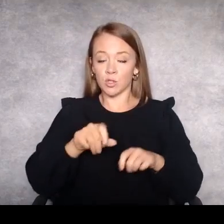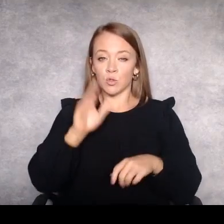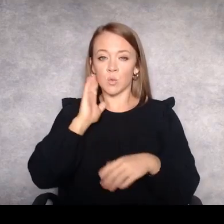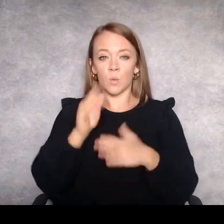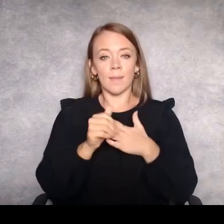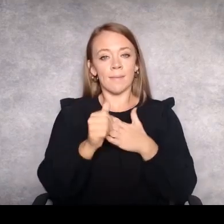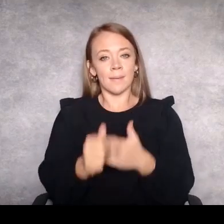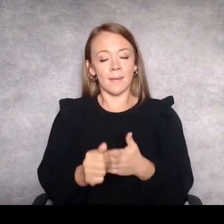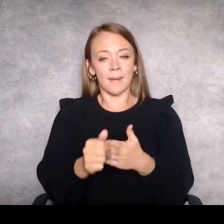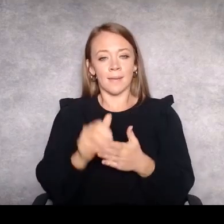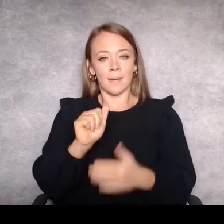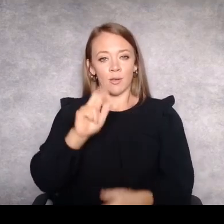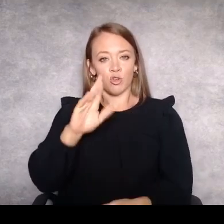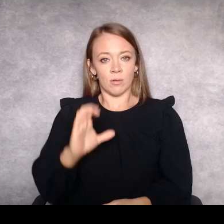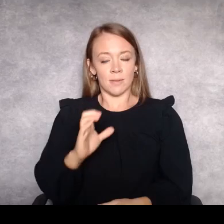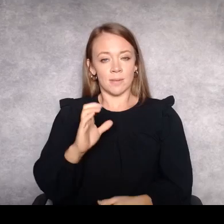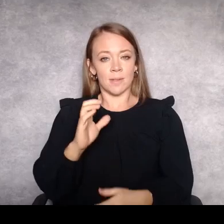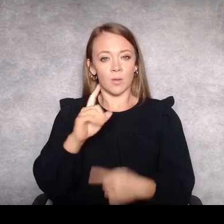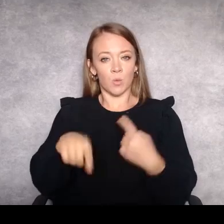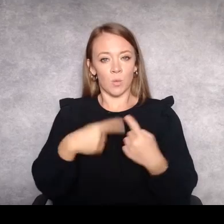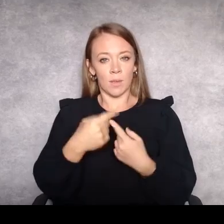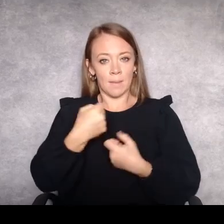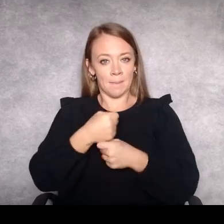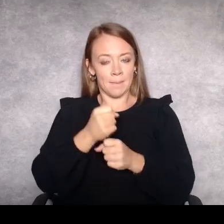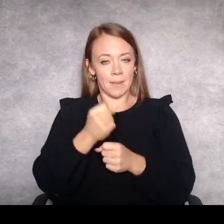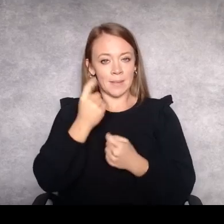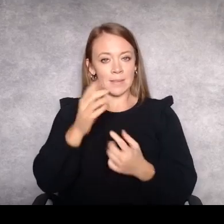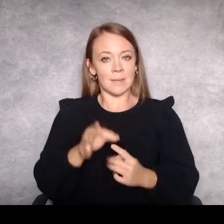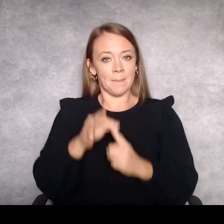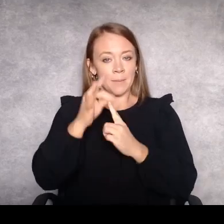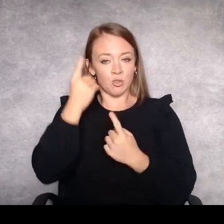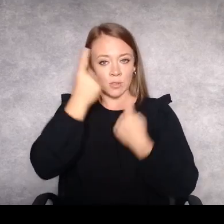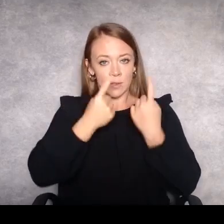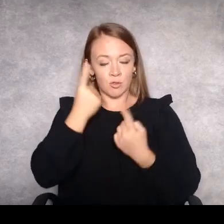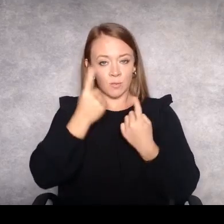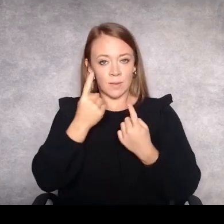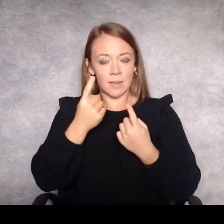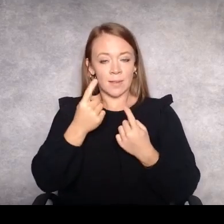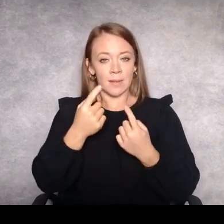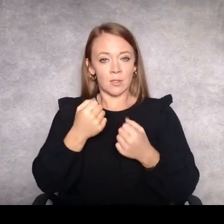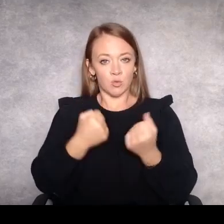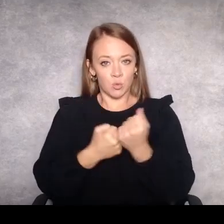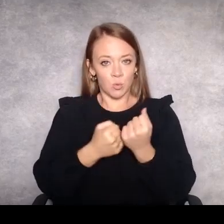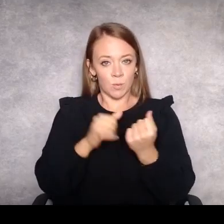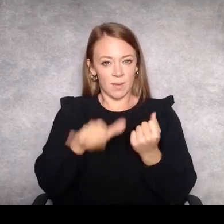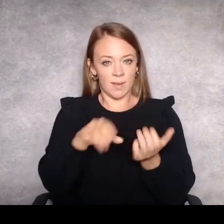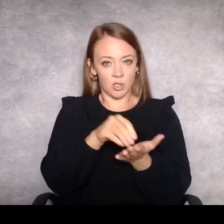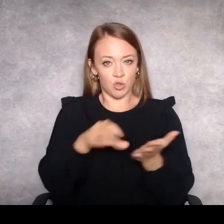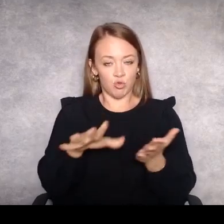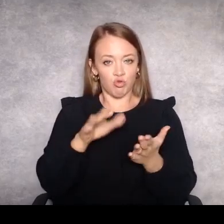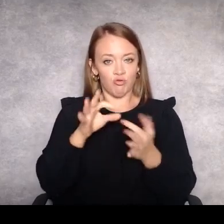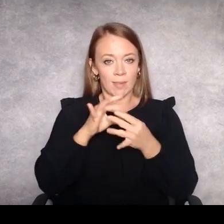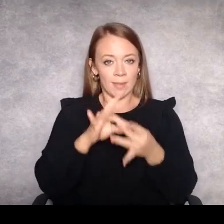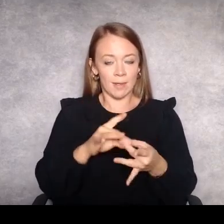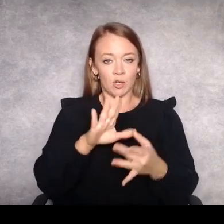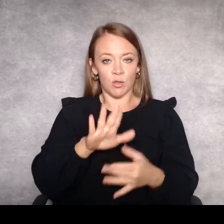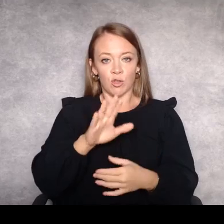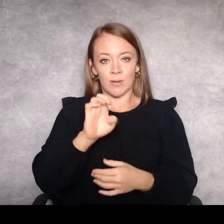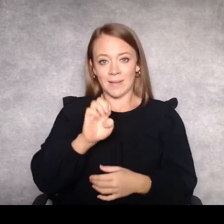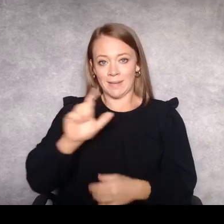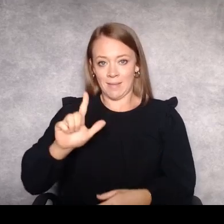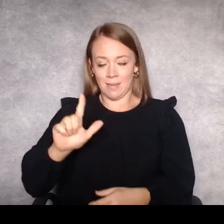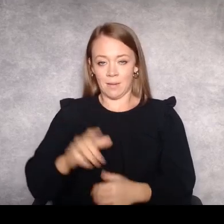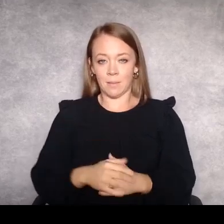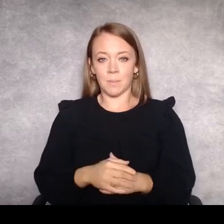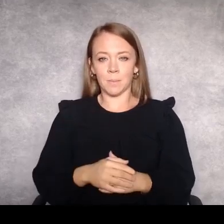questions may guide the ARC when making special considerations to determine the student's needs regarding EL.